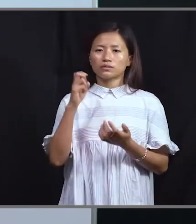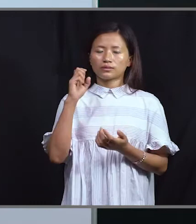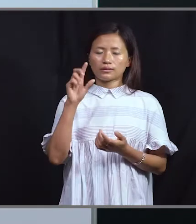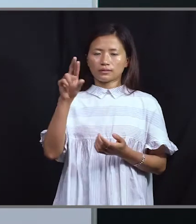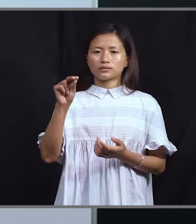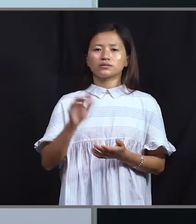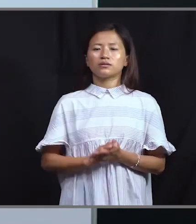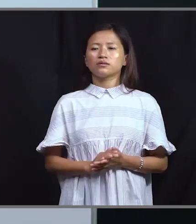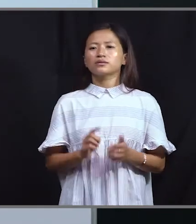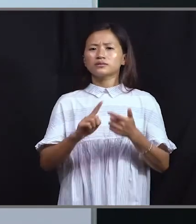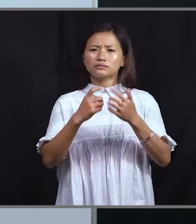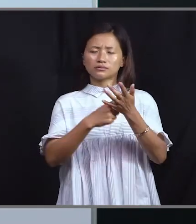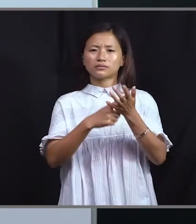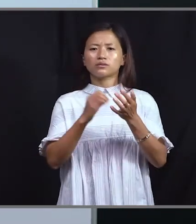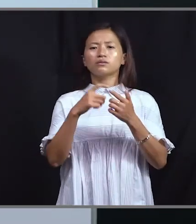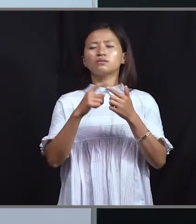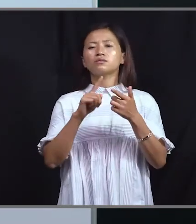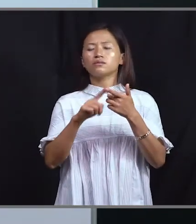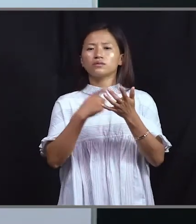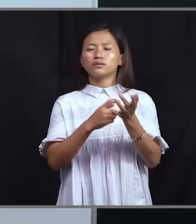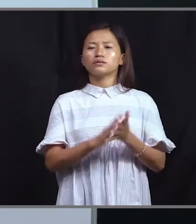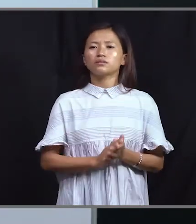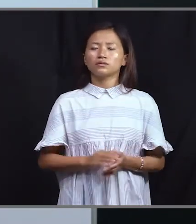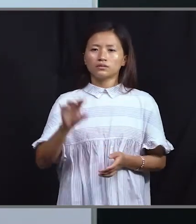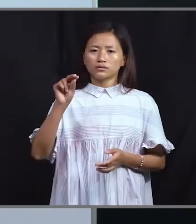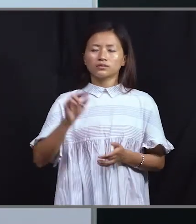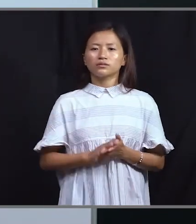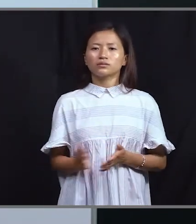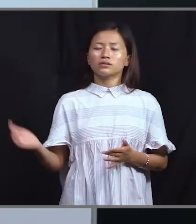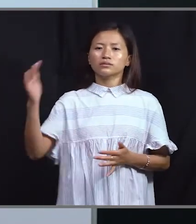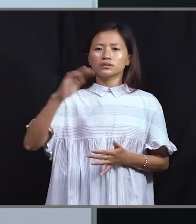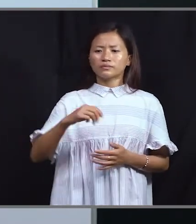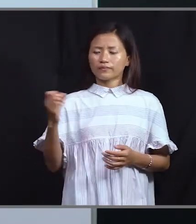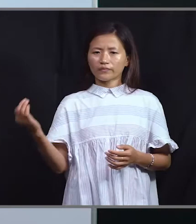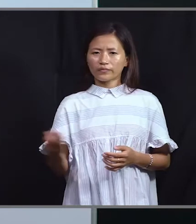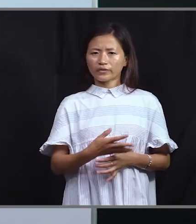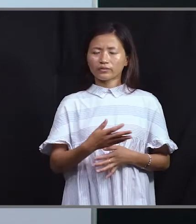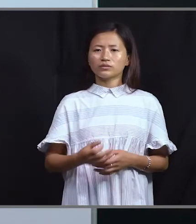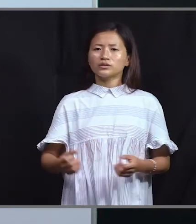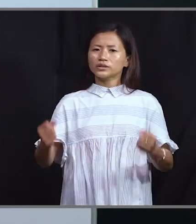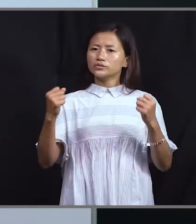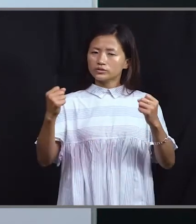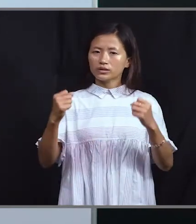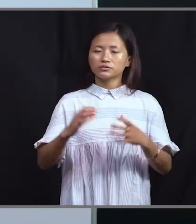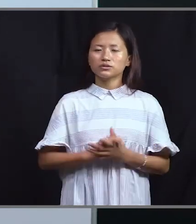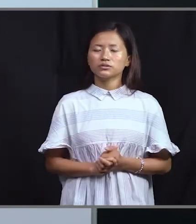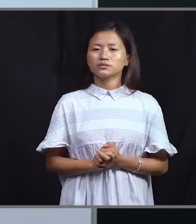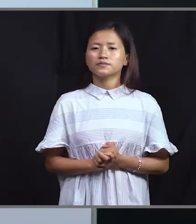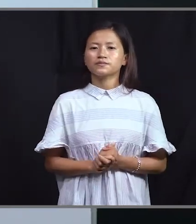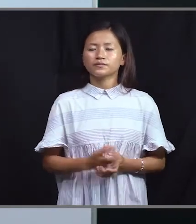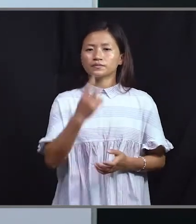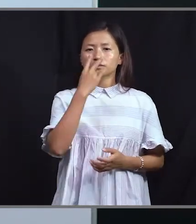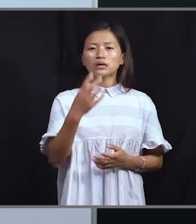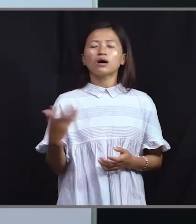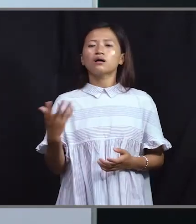not? Okay, and also they also come with new challenges. If there is any new challenges, isn't it? They will